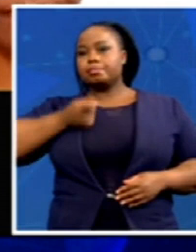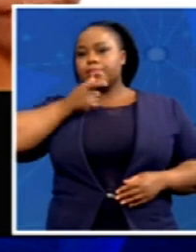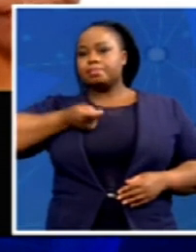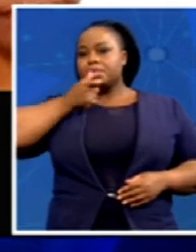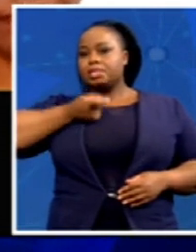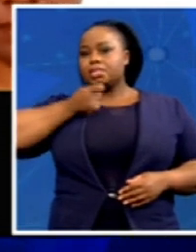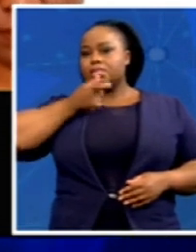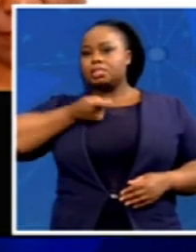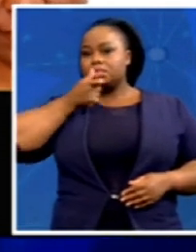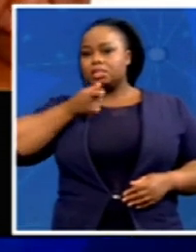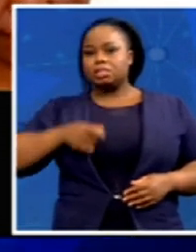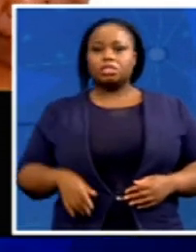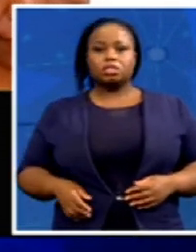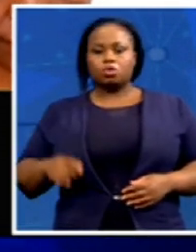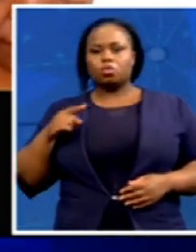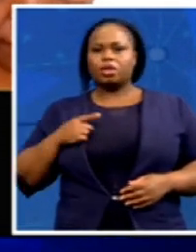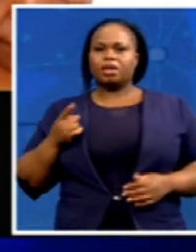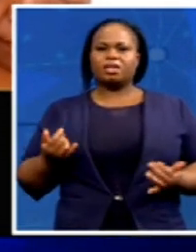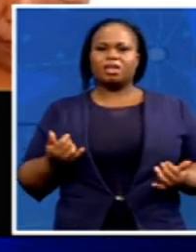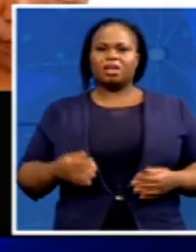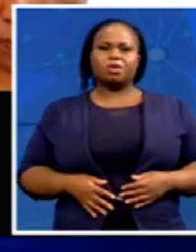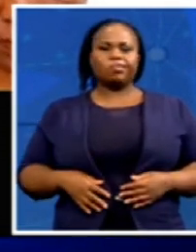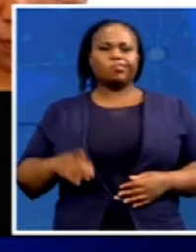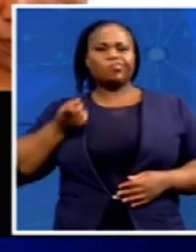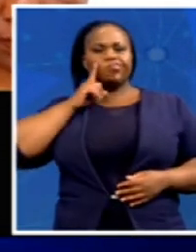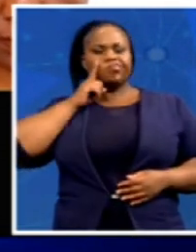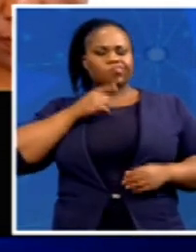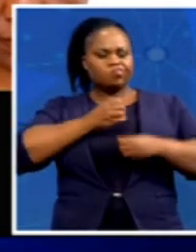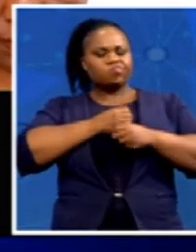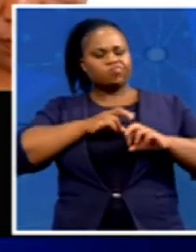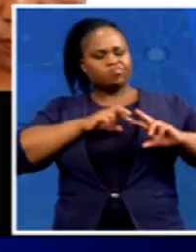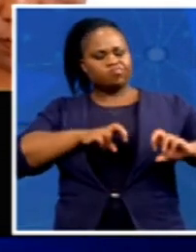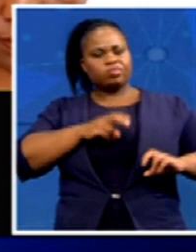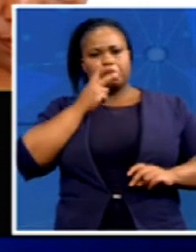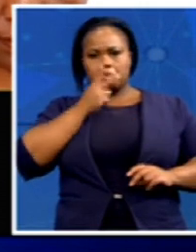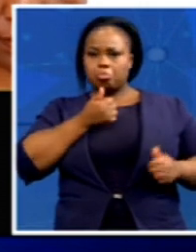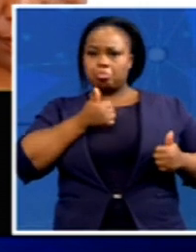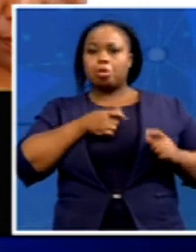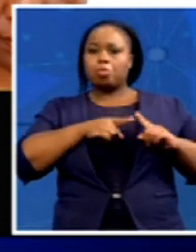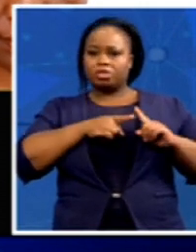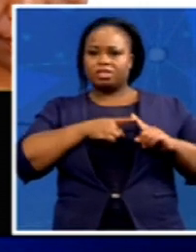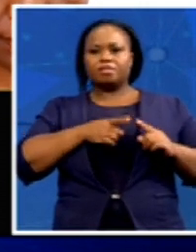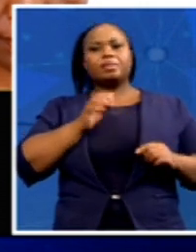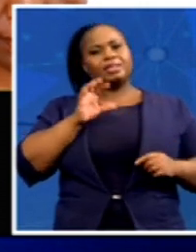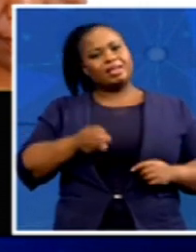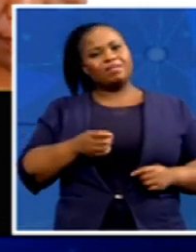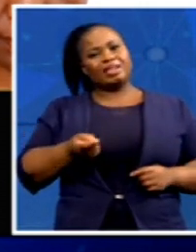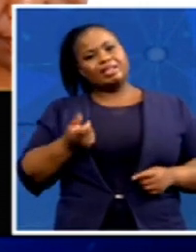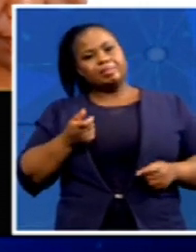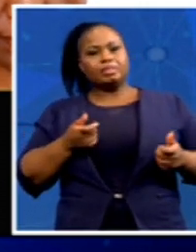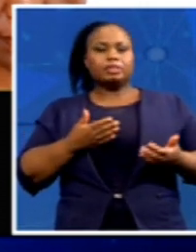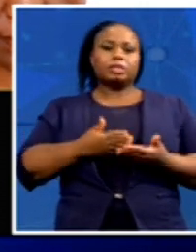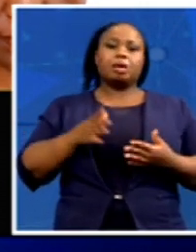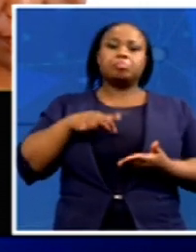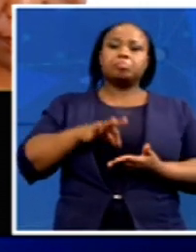late-stage trial data has been very promising. And obviously, there have been some deals to make the manufacturing or license